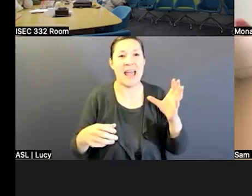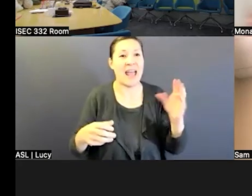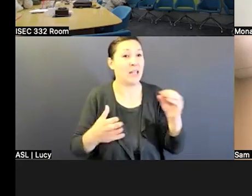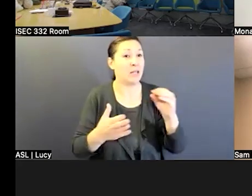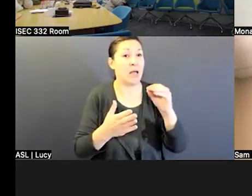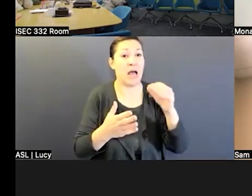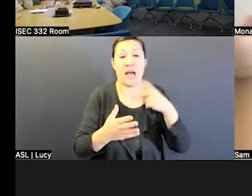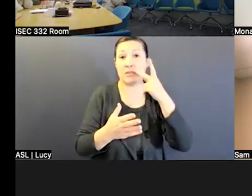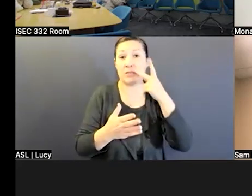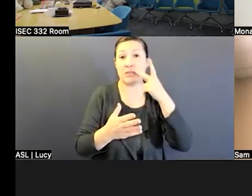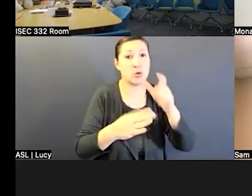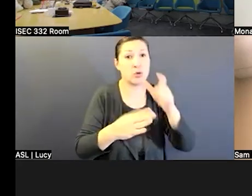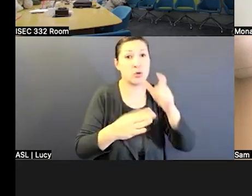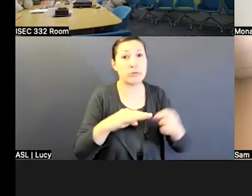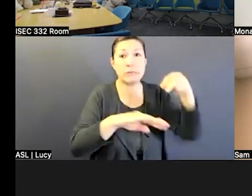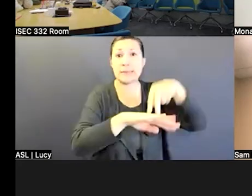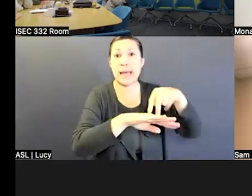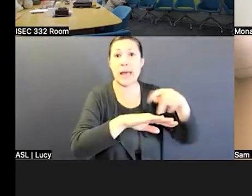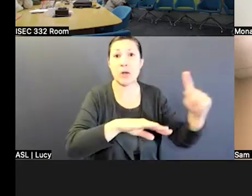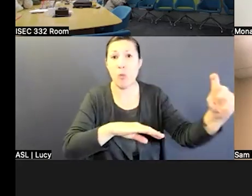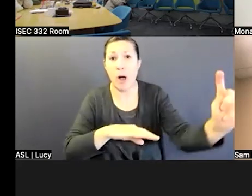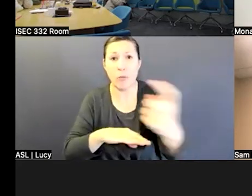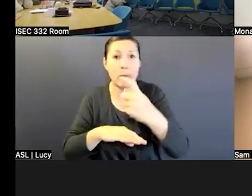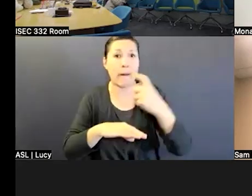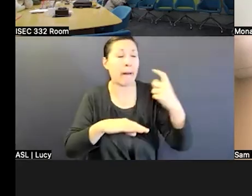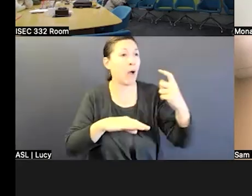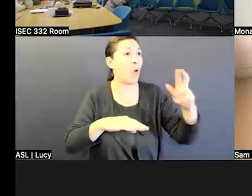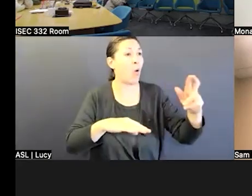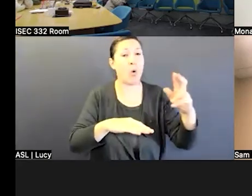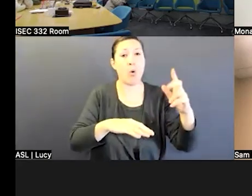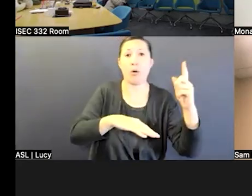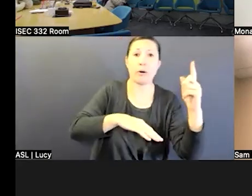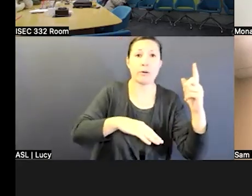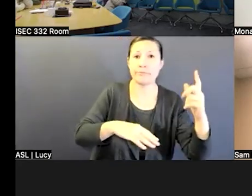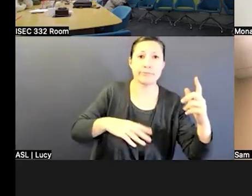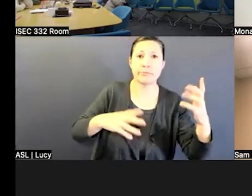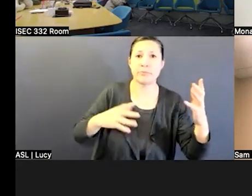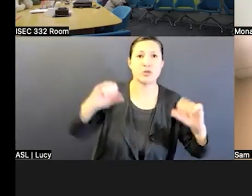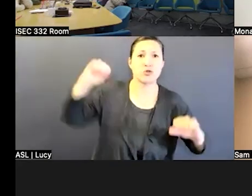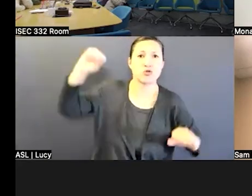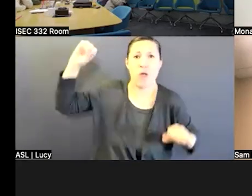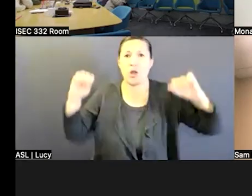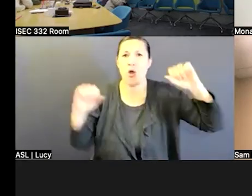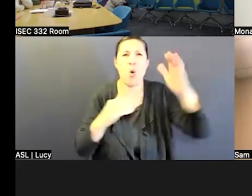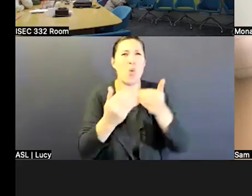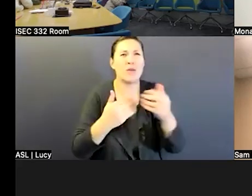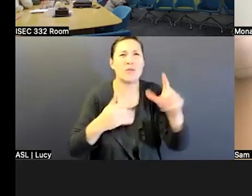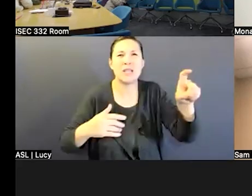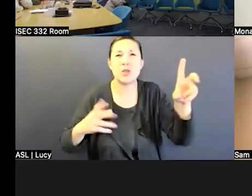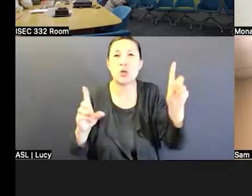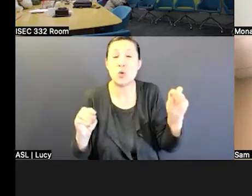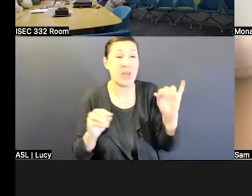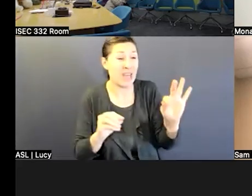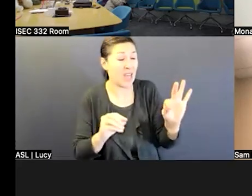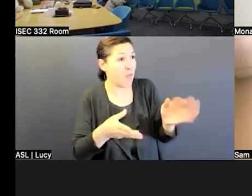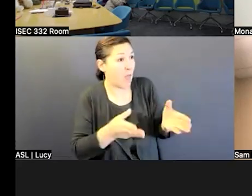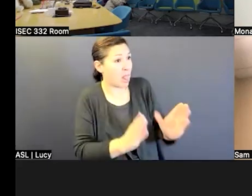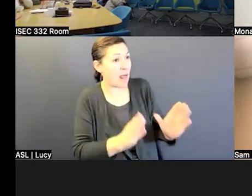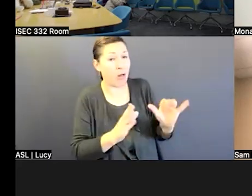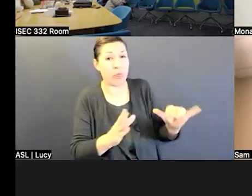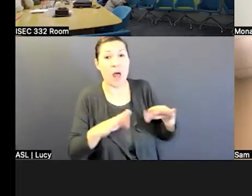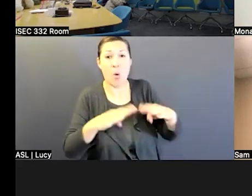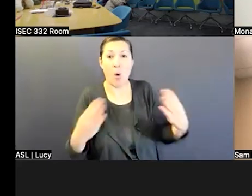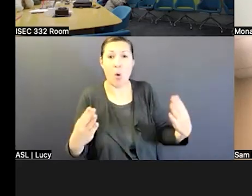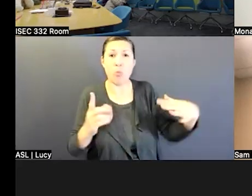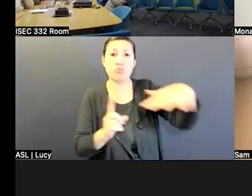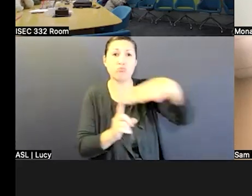walk around, roll around, do what you need to do. And then if you create that culture in your classroom, then people are a little more open, I think, about